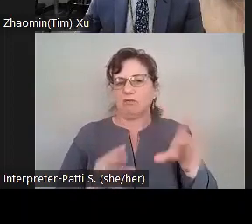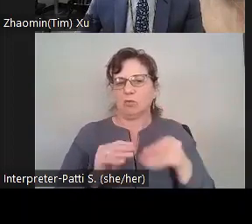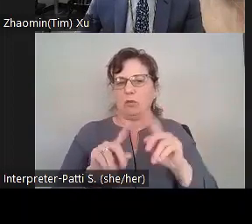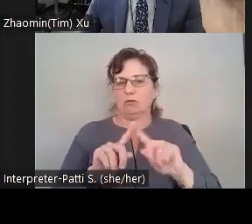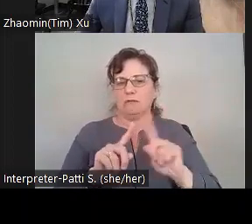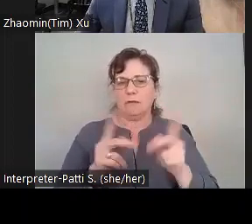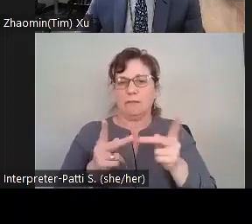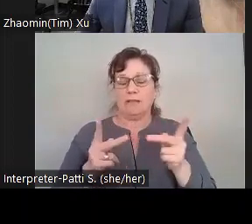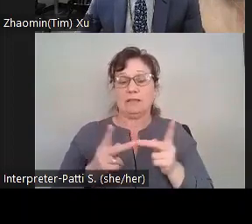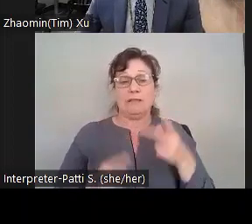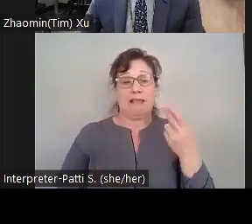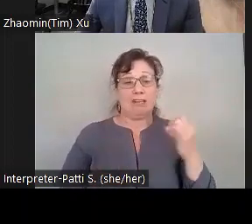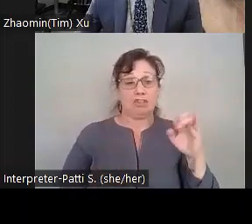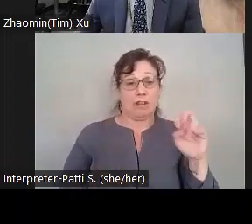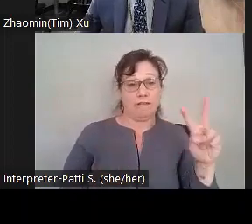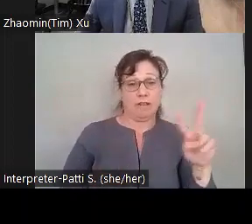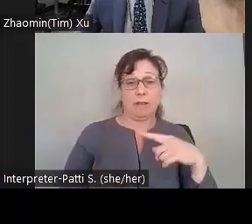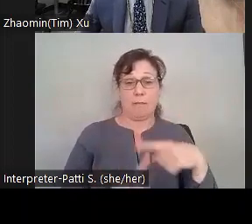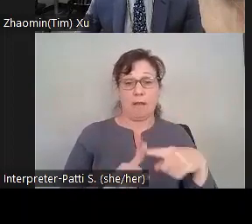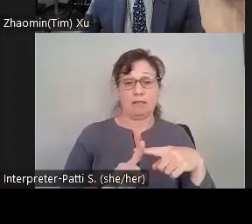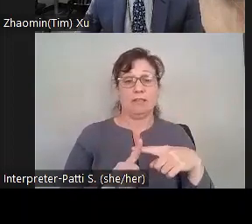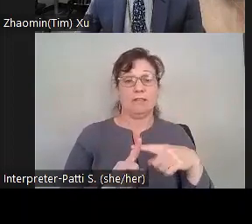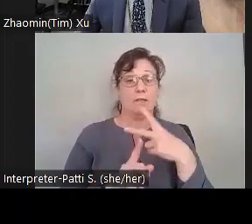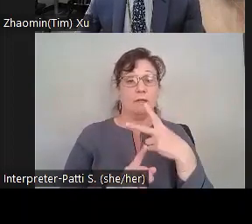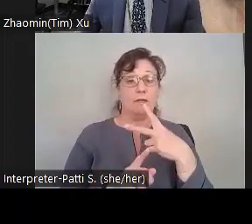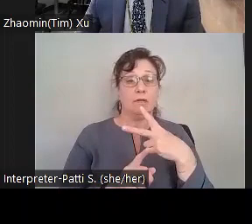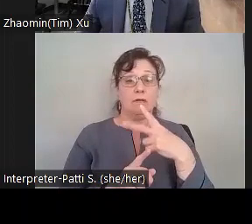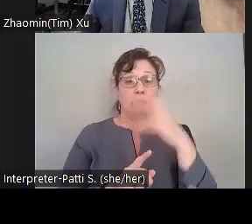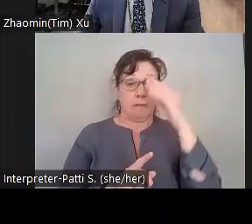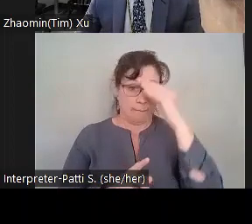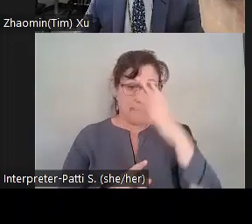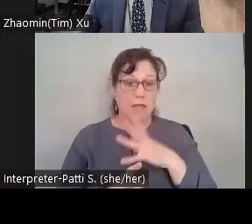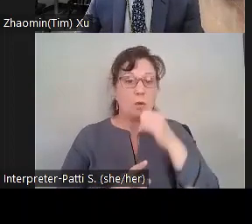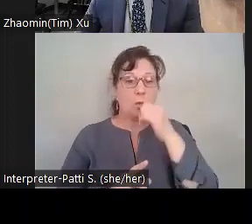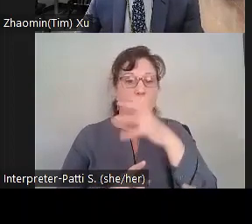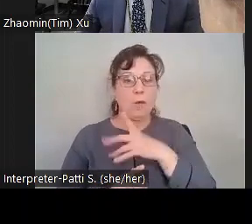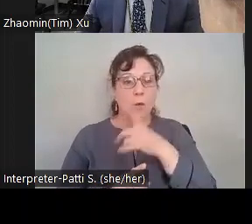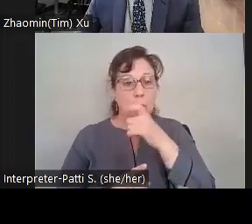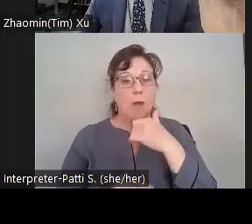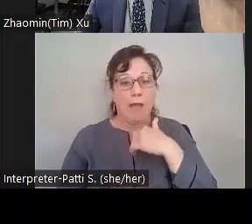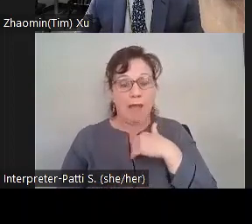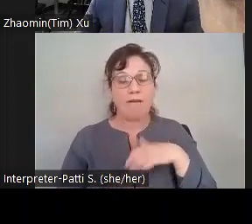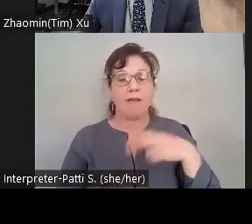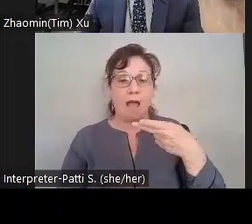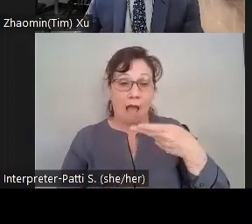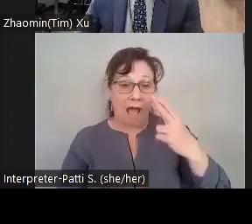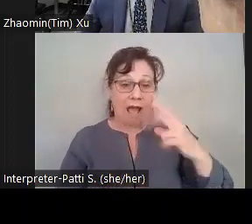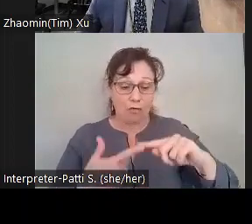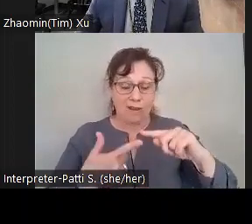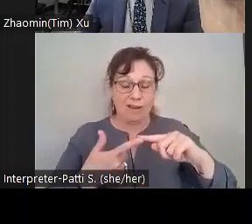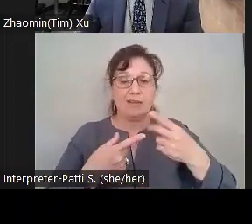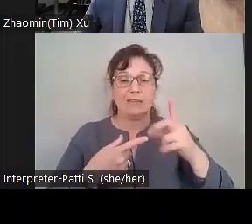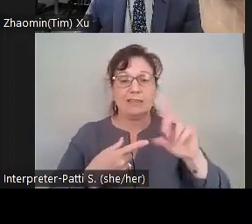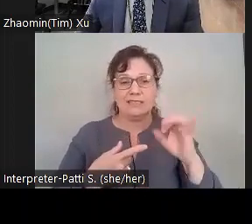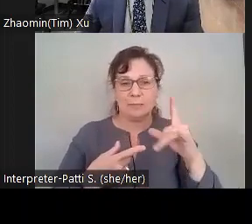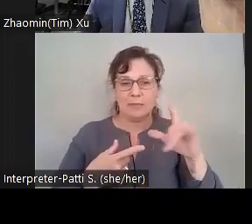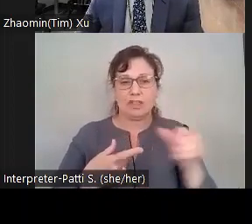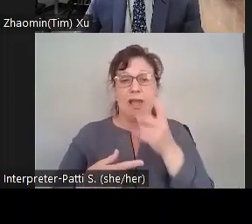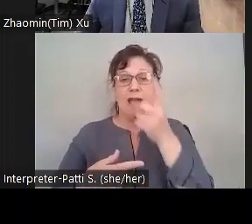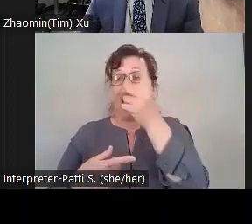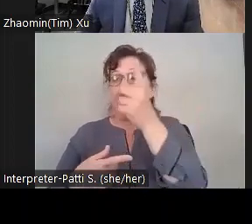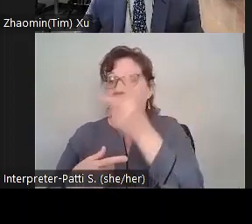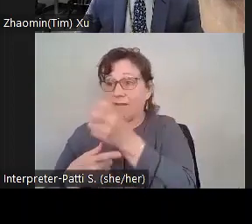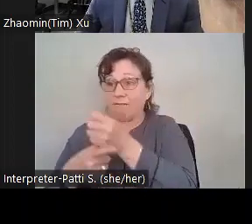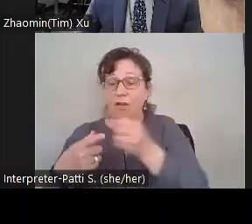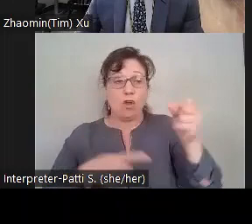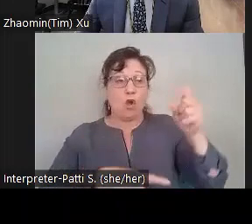and women who had biopsy-proven high-grade dysplasia. And half the patients were randomized to treatment with